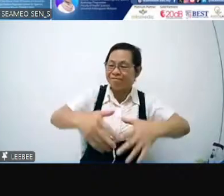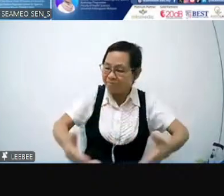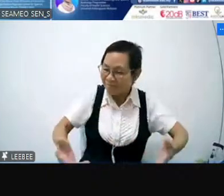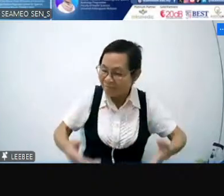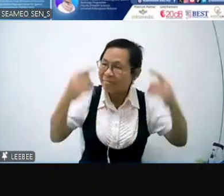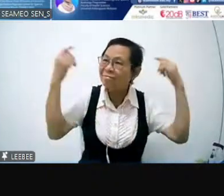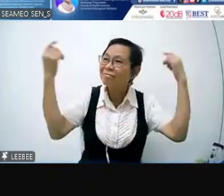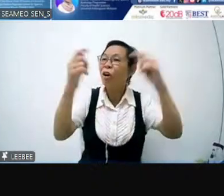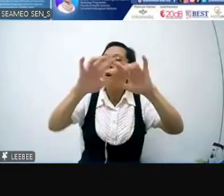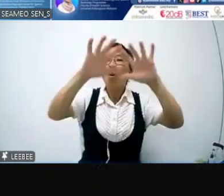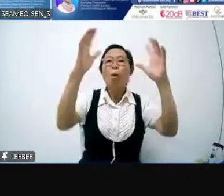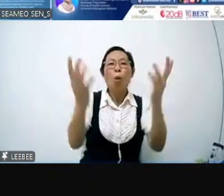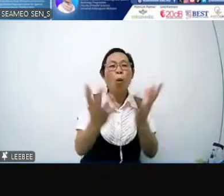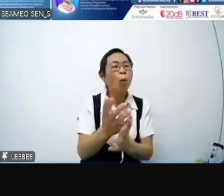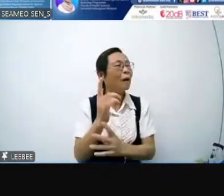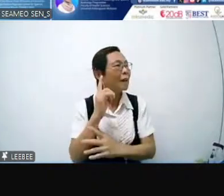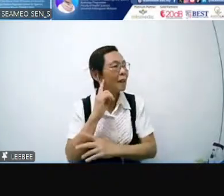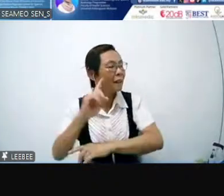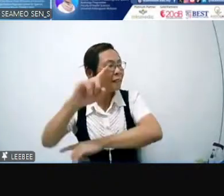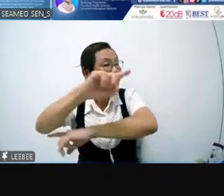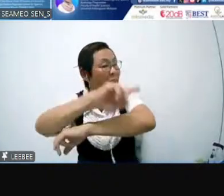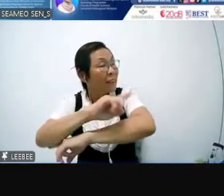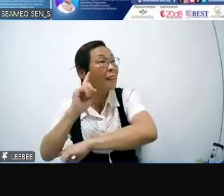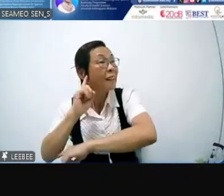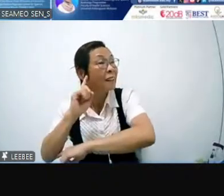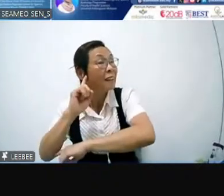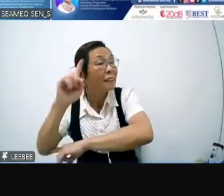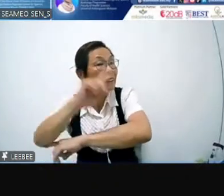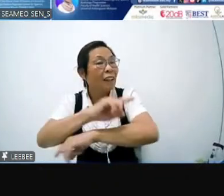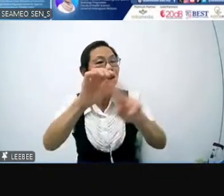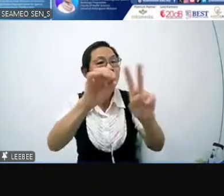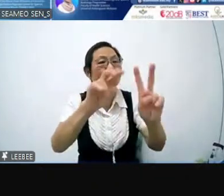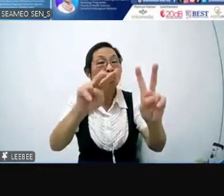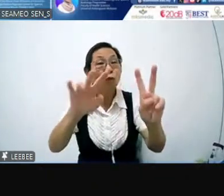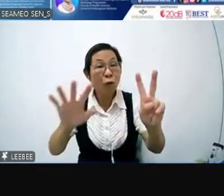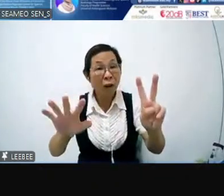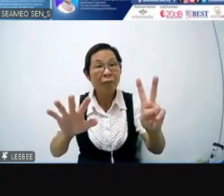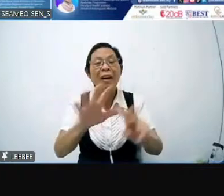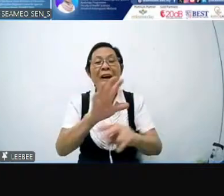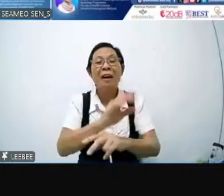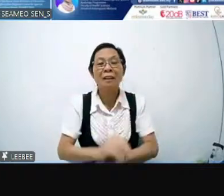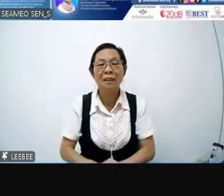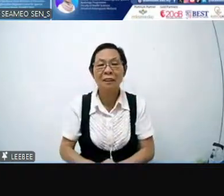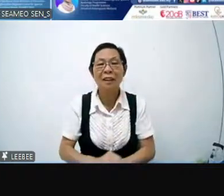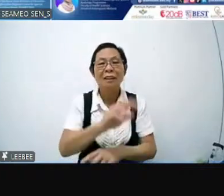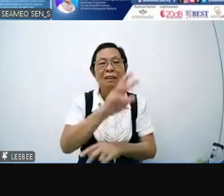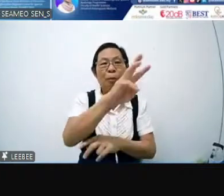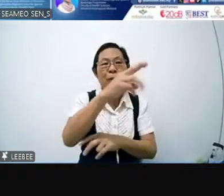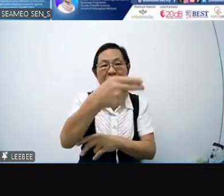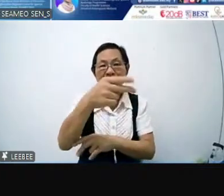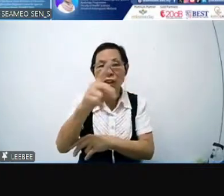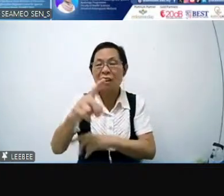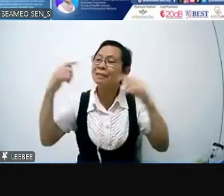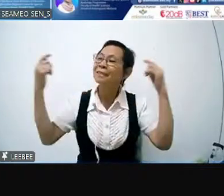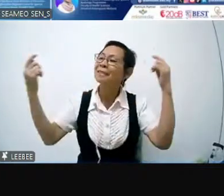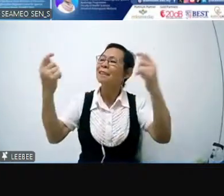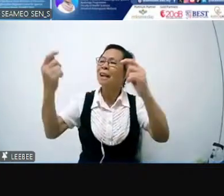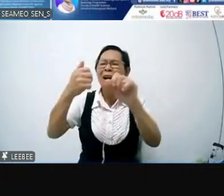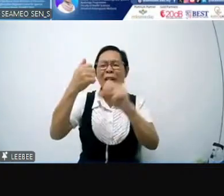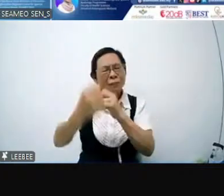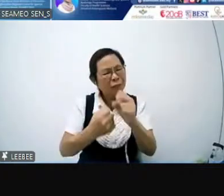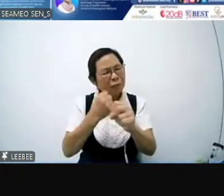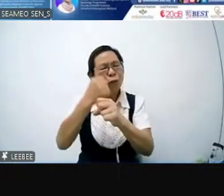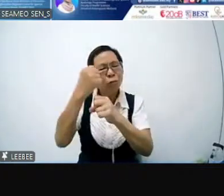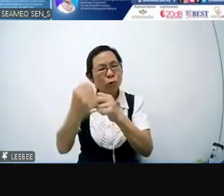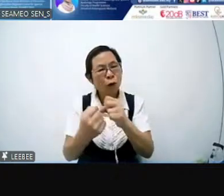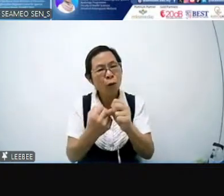celebrate World Hearing Day 2025. World Hearing Day, WHD, is celebrated annually